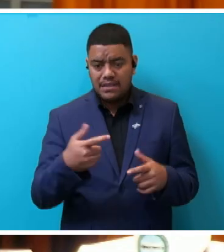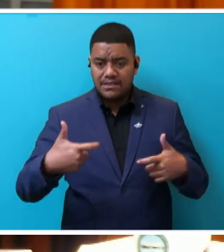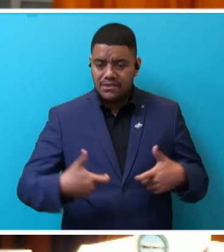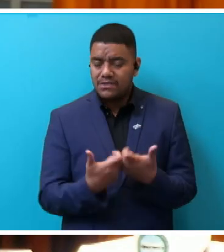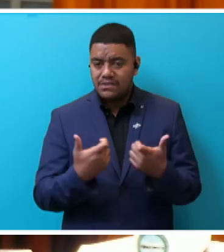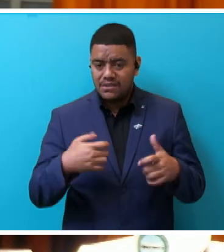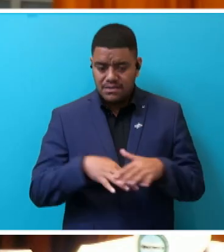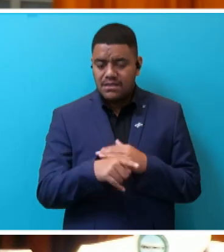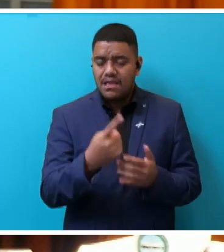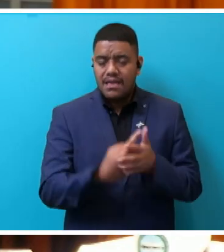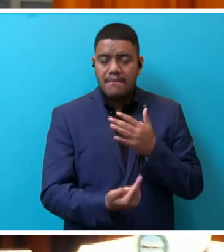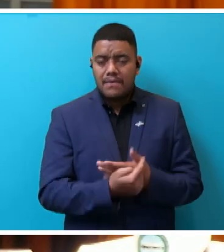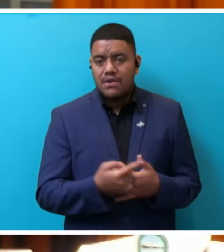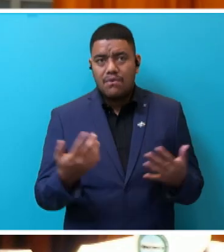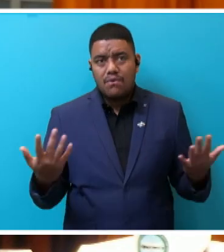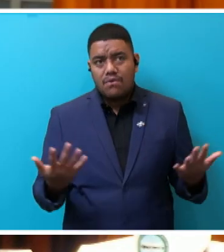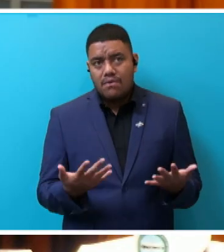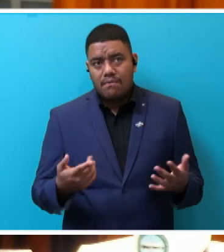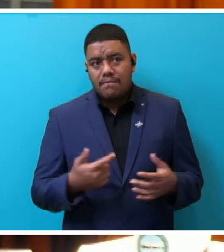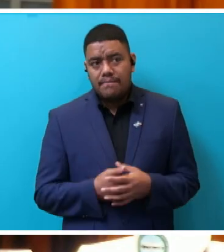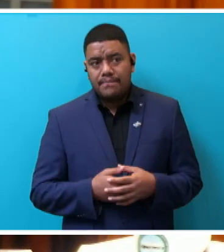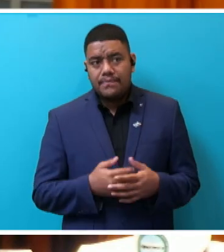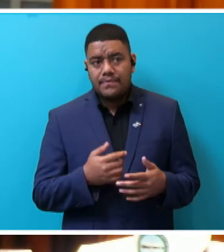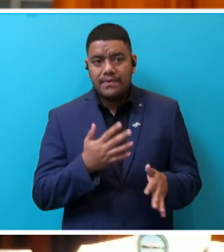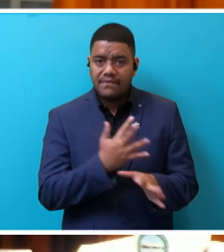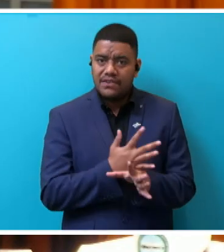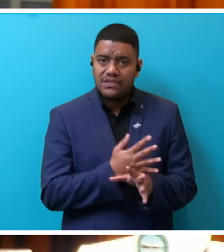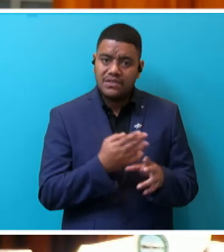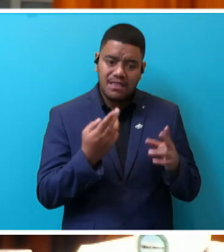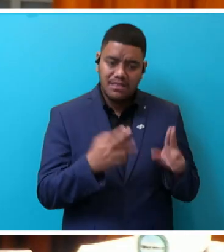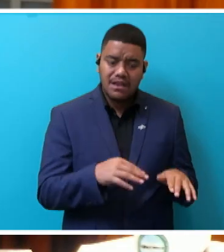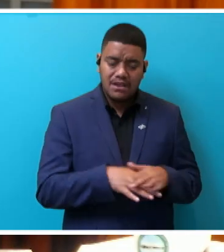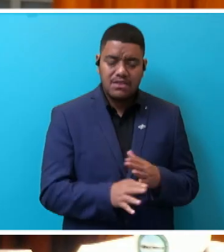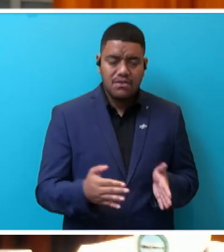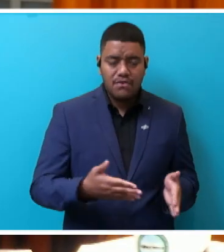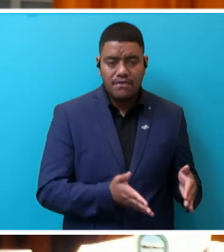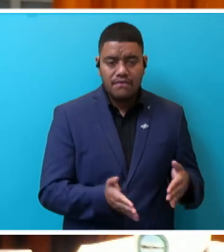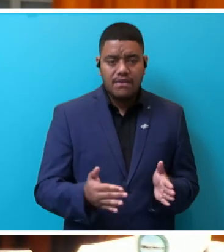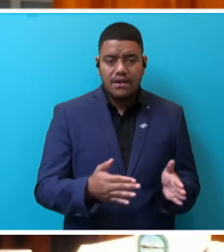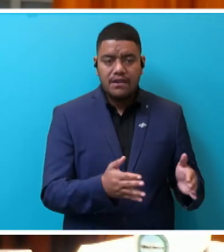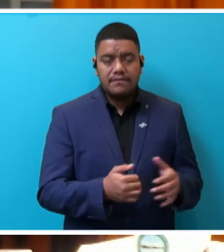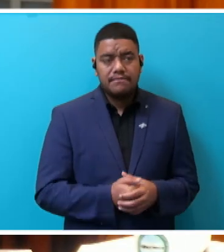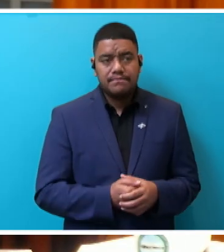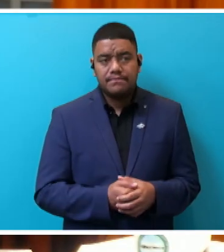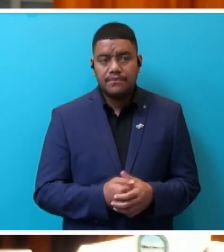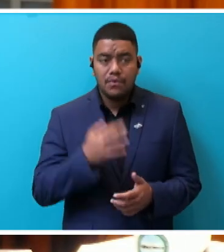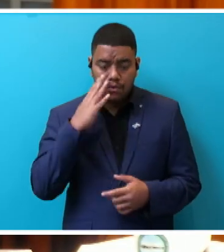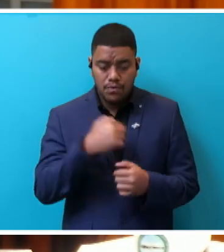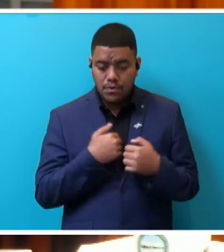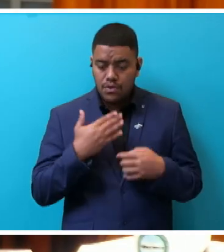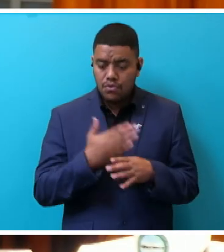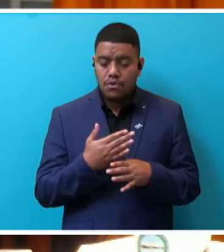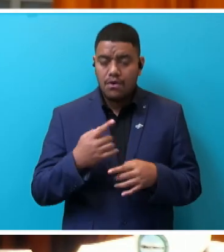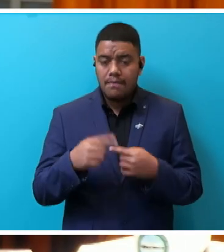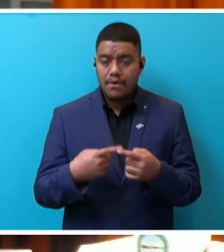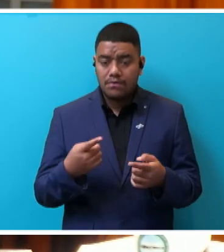in Kasi where fish have died in the river at Yanawai. And so when we talk about mining in